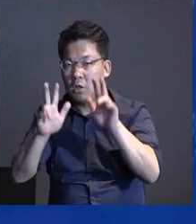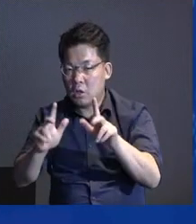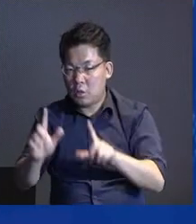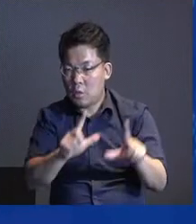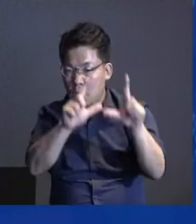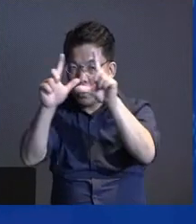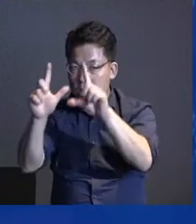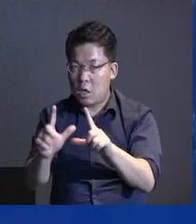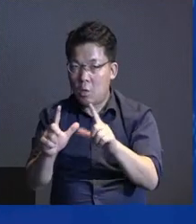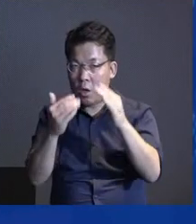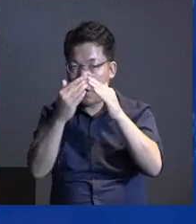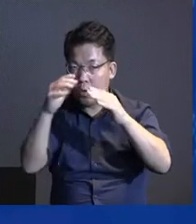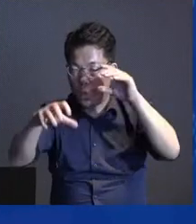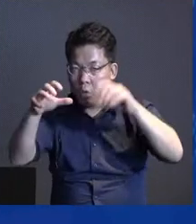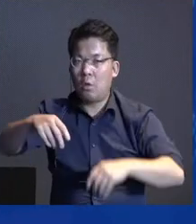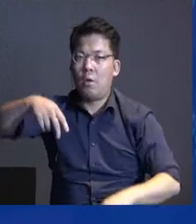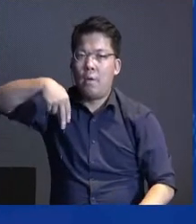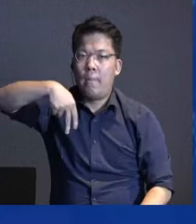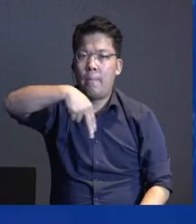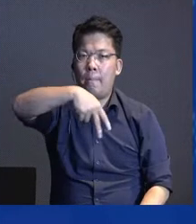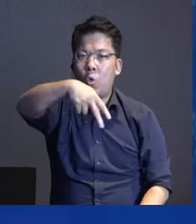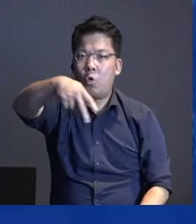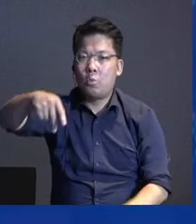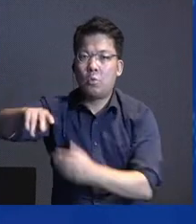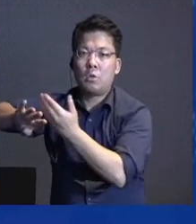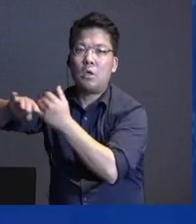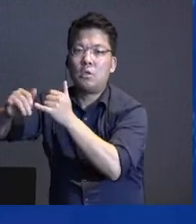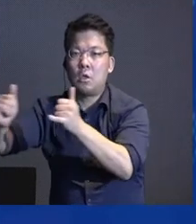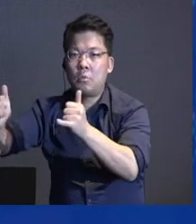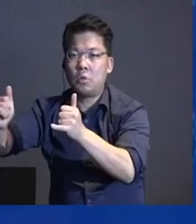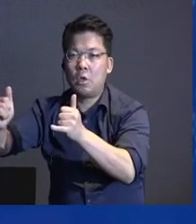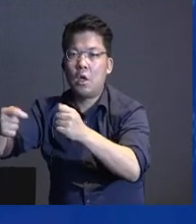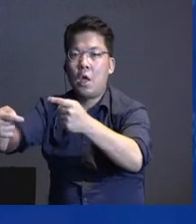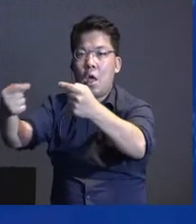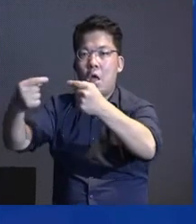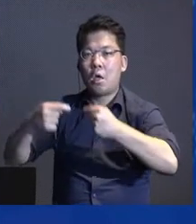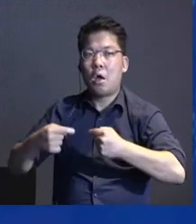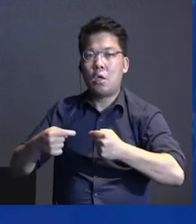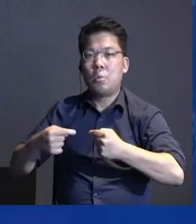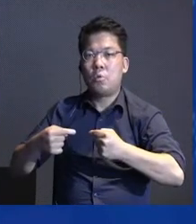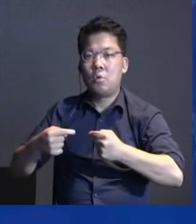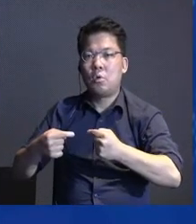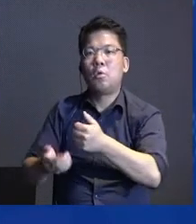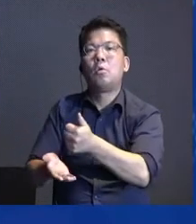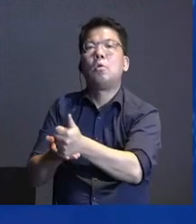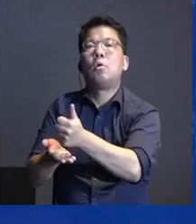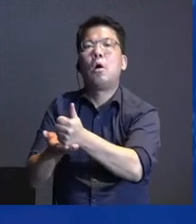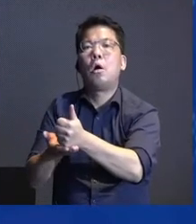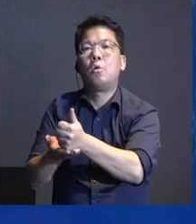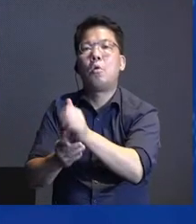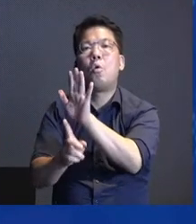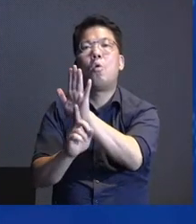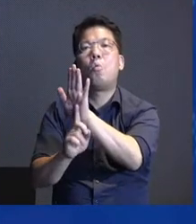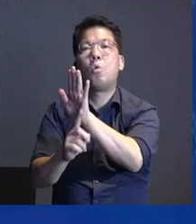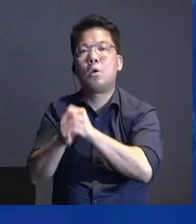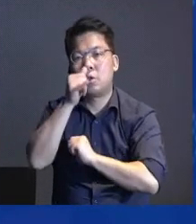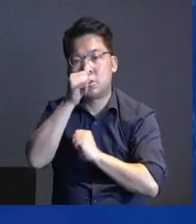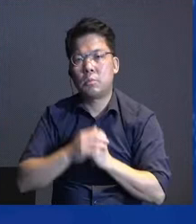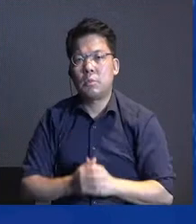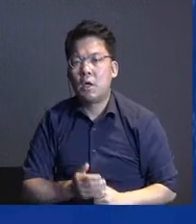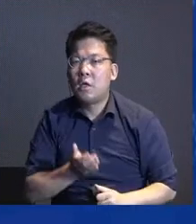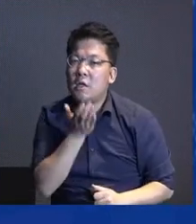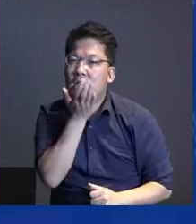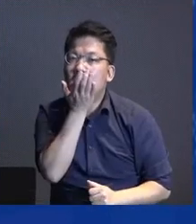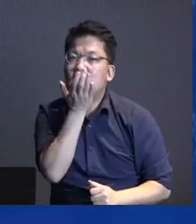I would like to say a few words about what happened in Prague in the Czech Republic.